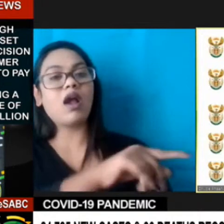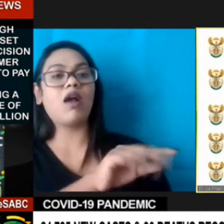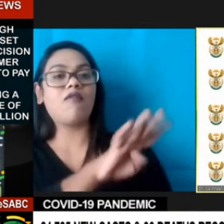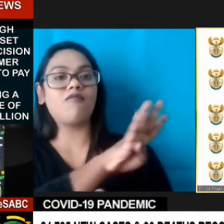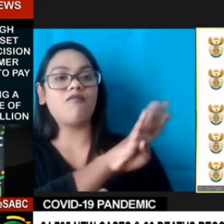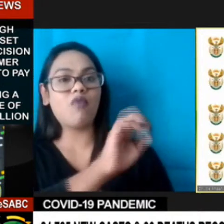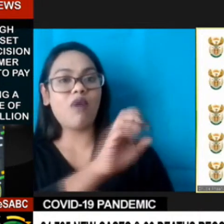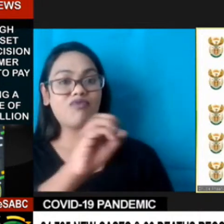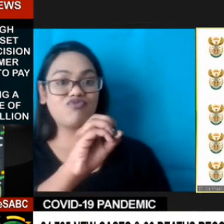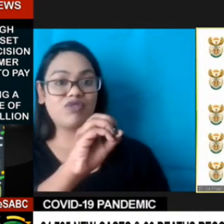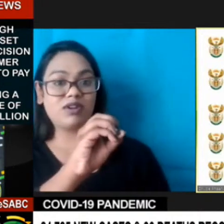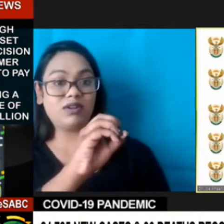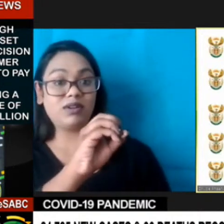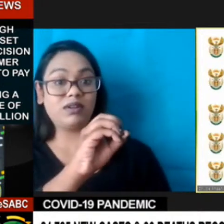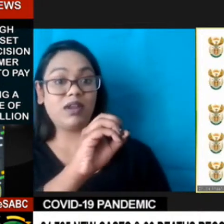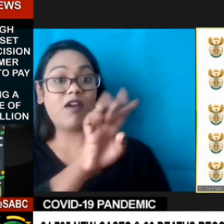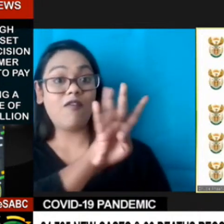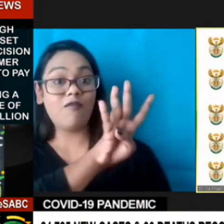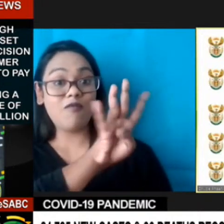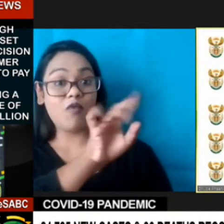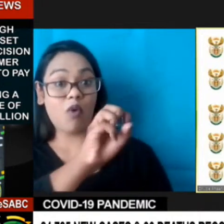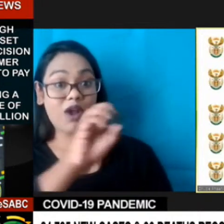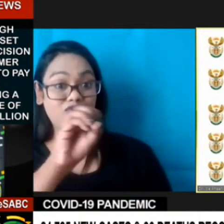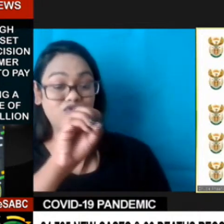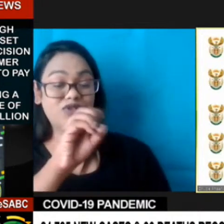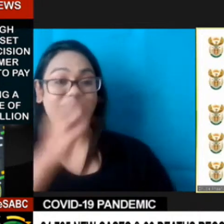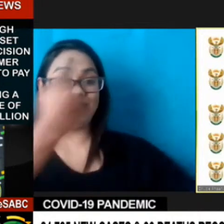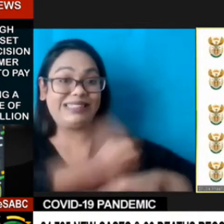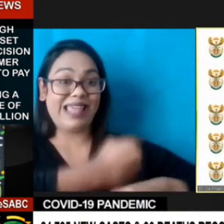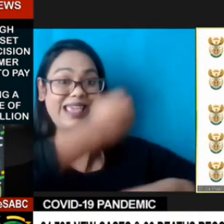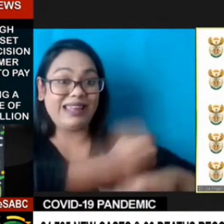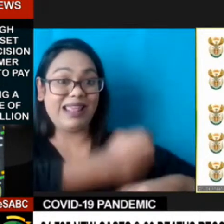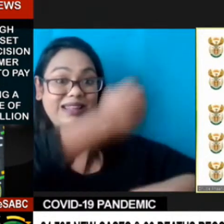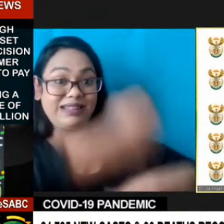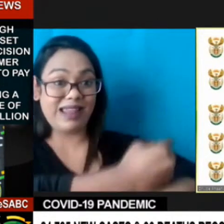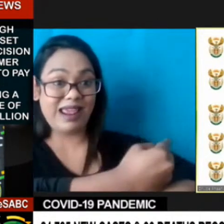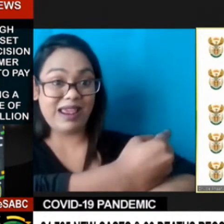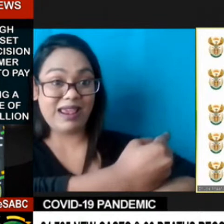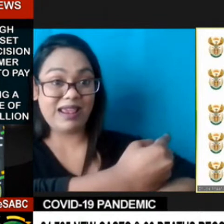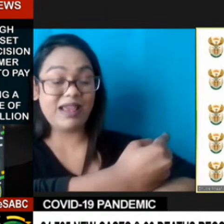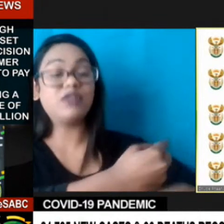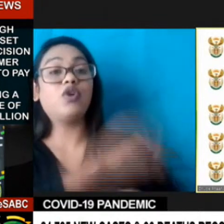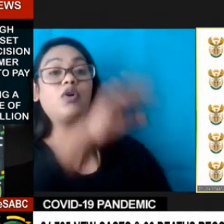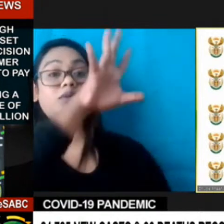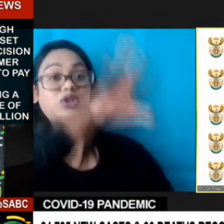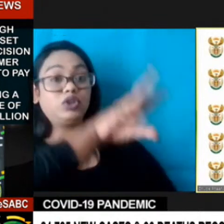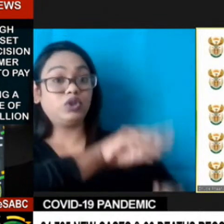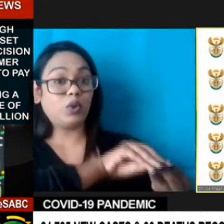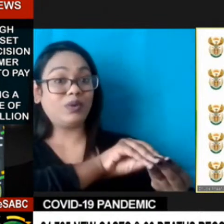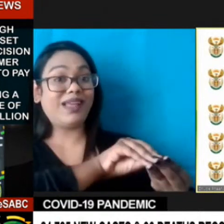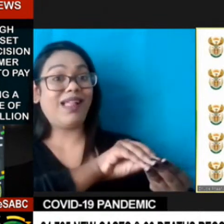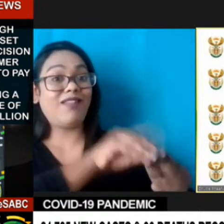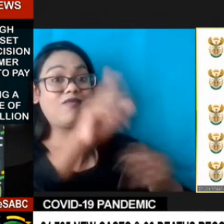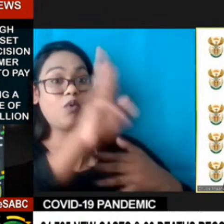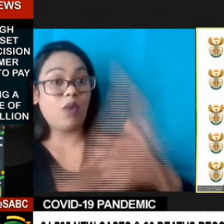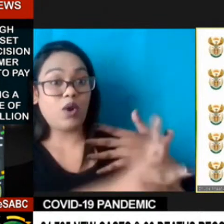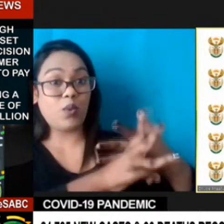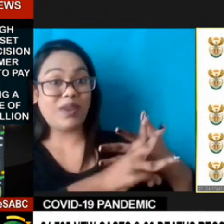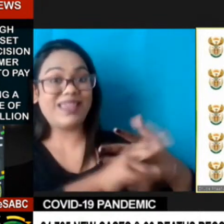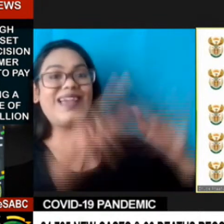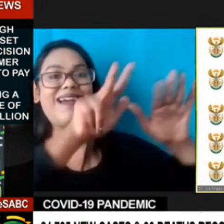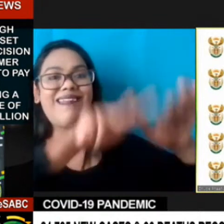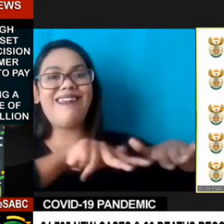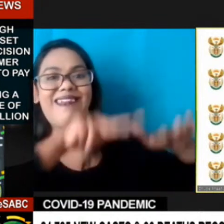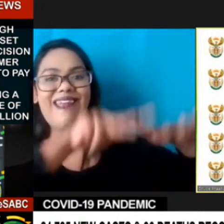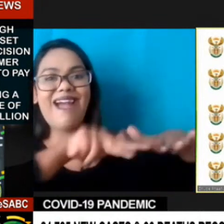800 hospitalizations per day, representing 19% hospitalization of